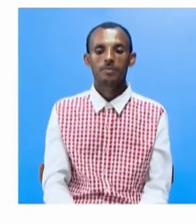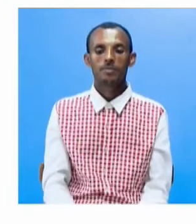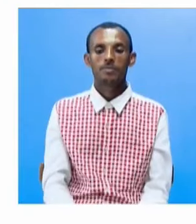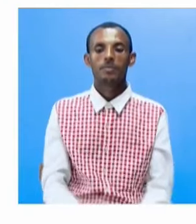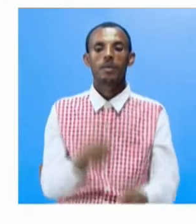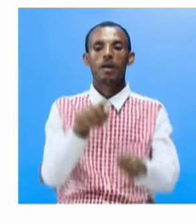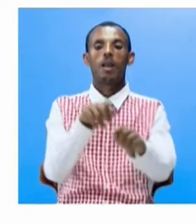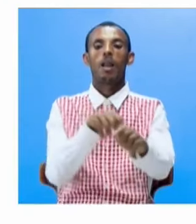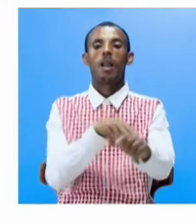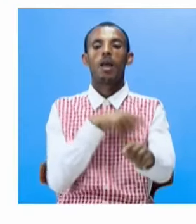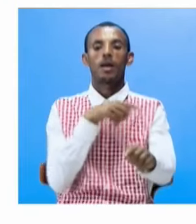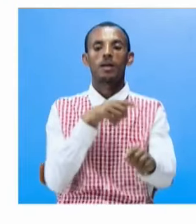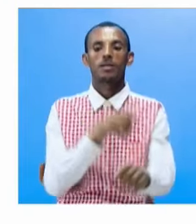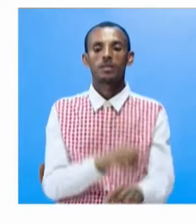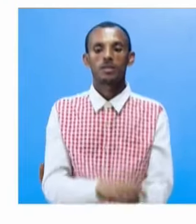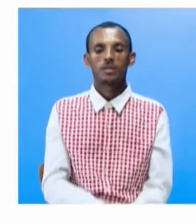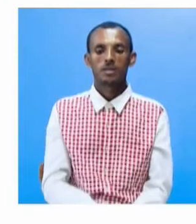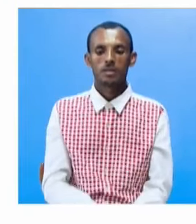lengths.